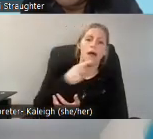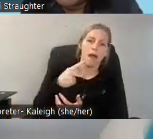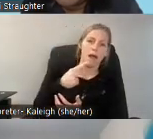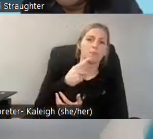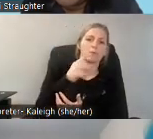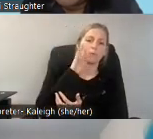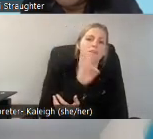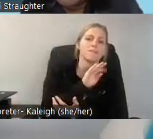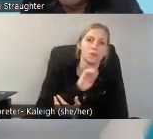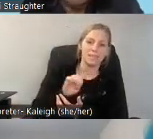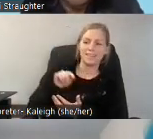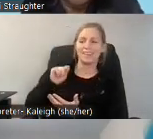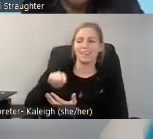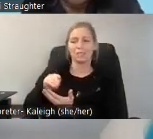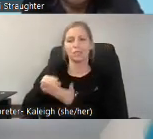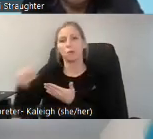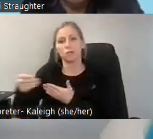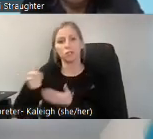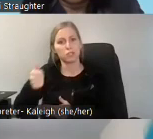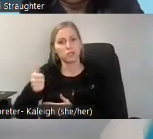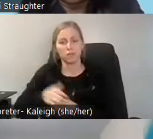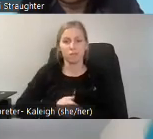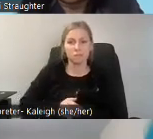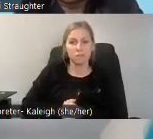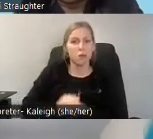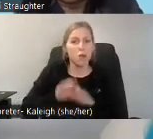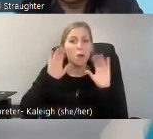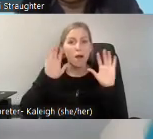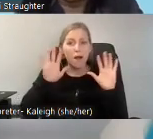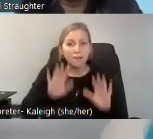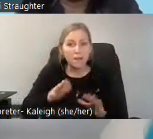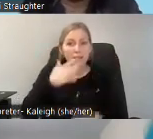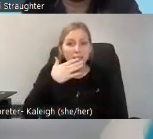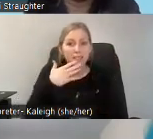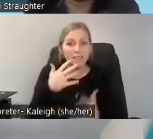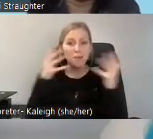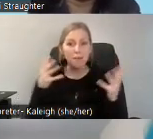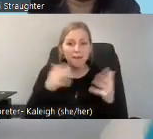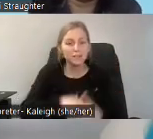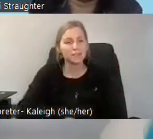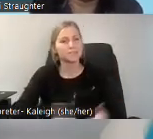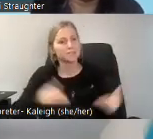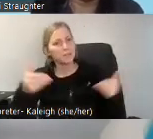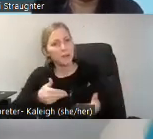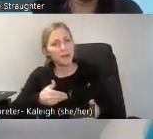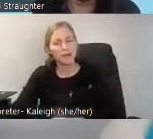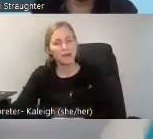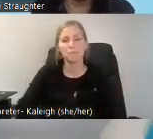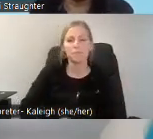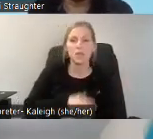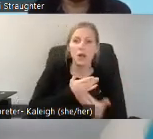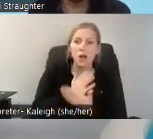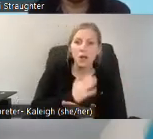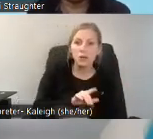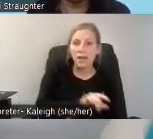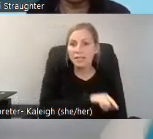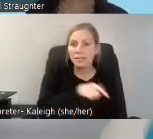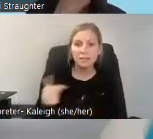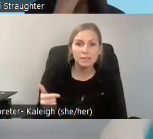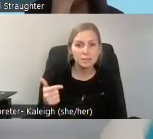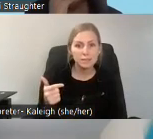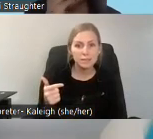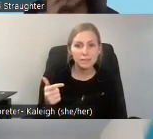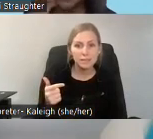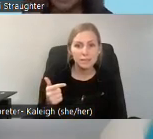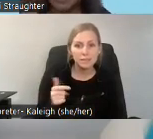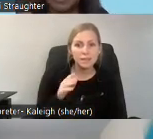it. All right, Marcy, that's awesome. Thank you very much. You're welcome. All right, moving on. The